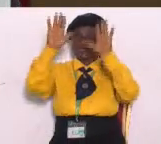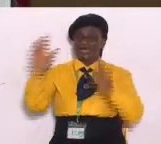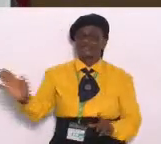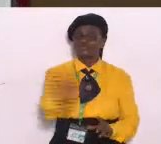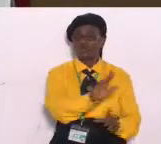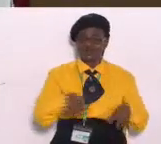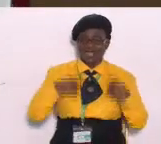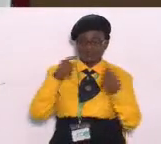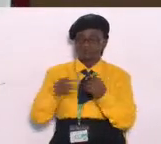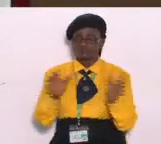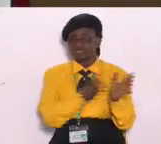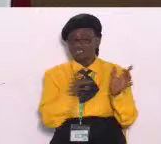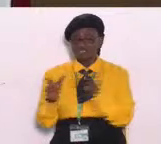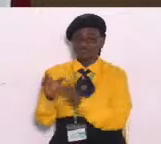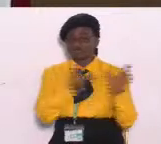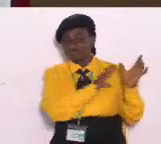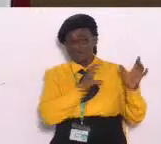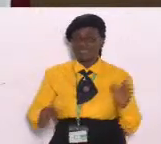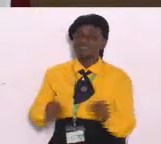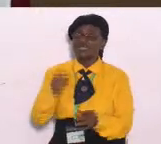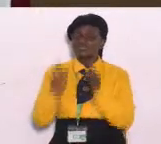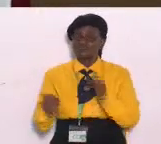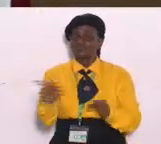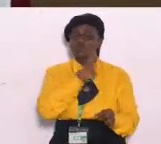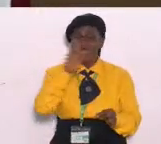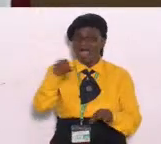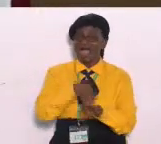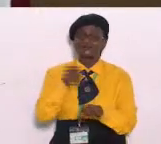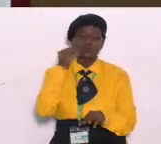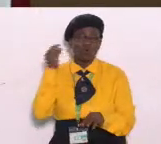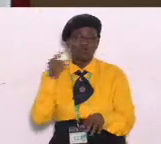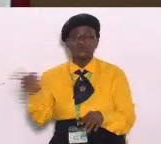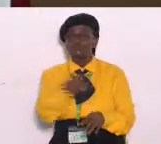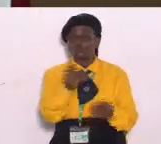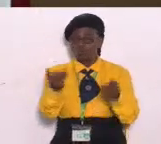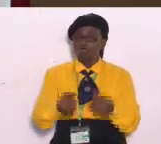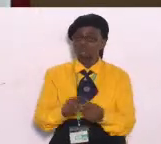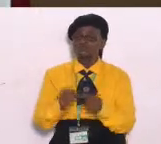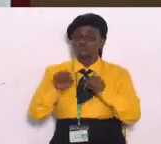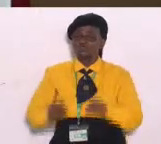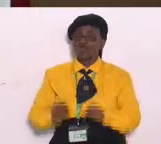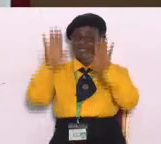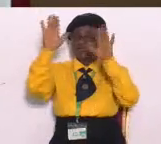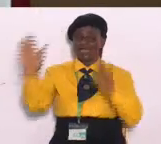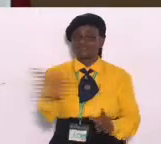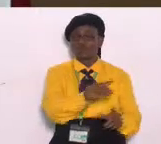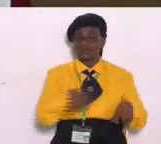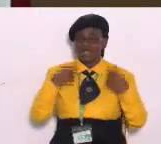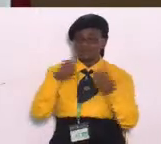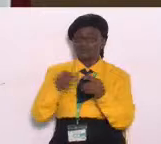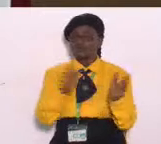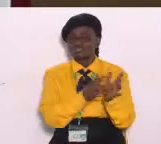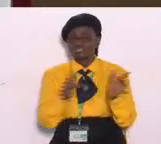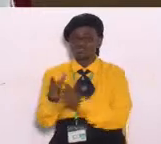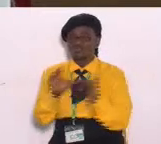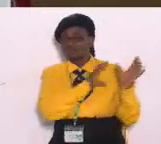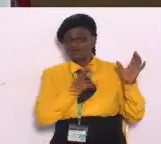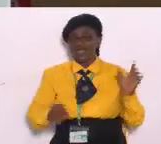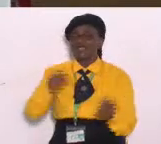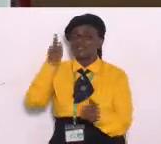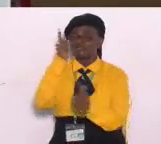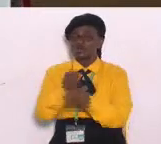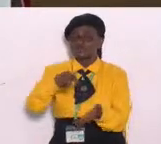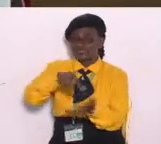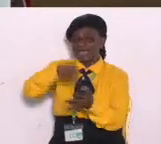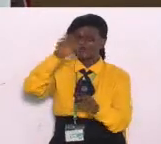If you are at home and you want to surrender your life to Jesus Christ, you can just stand on your feet